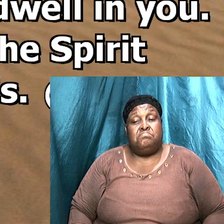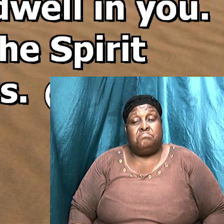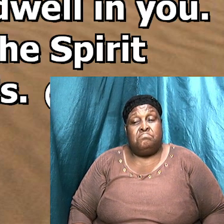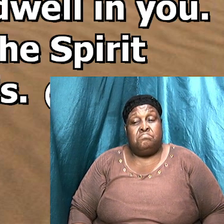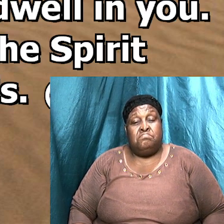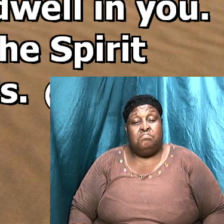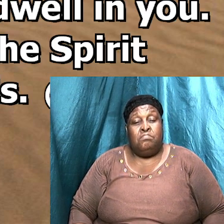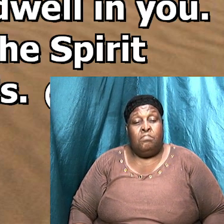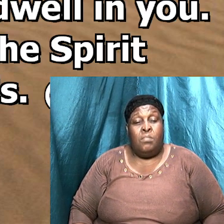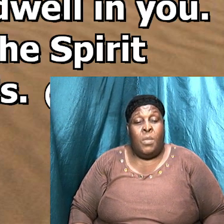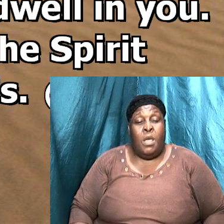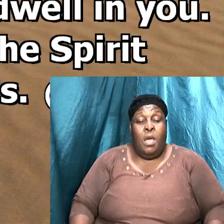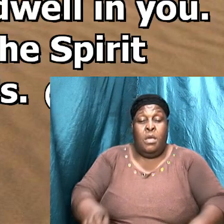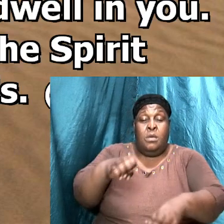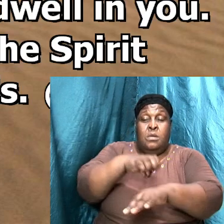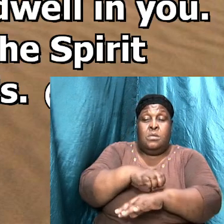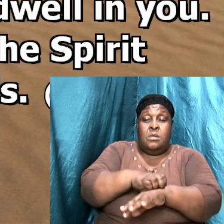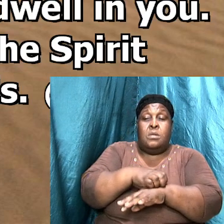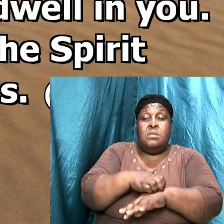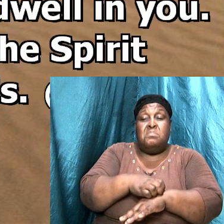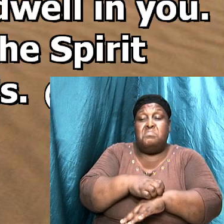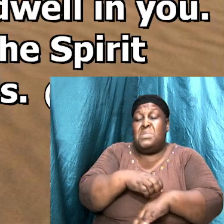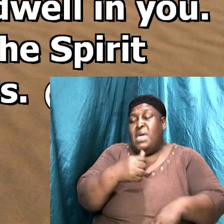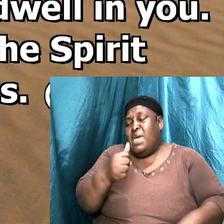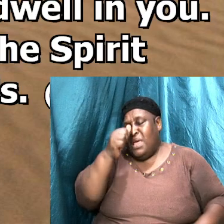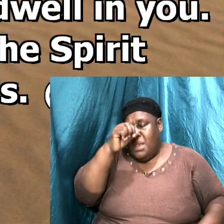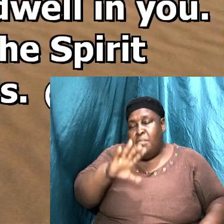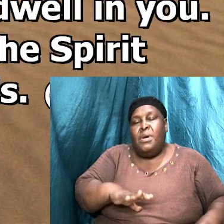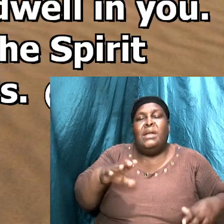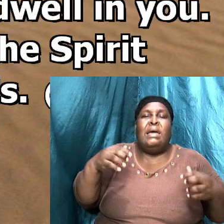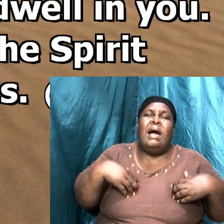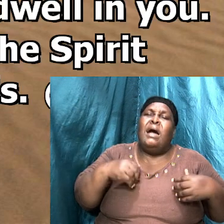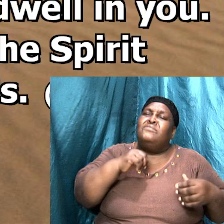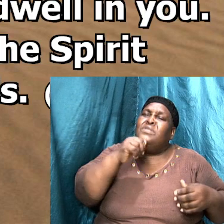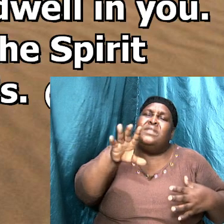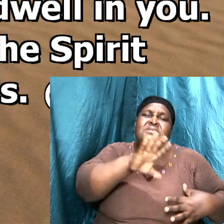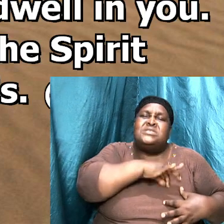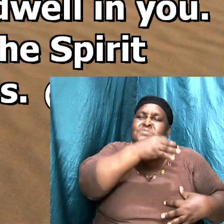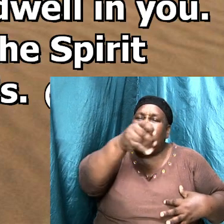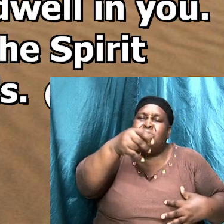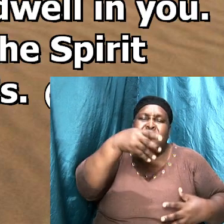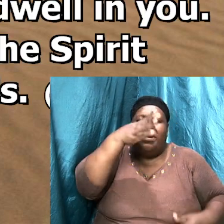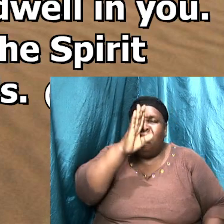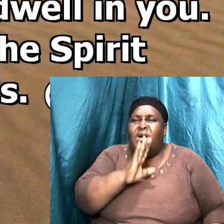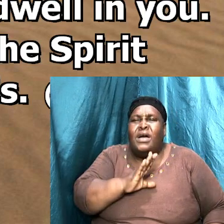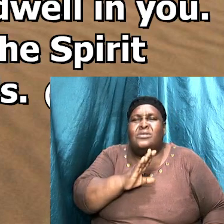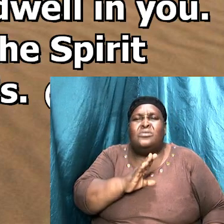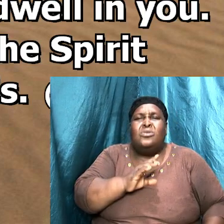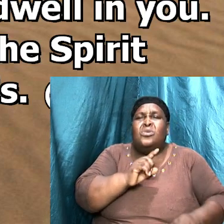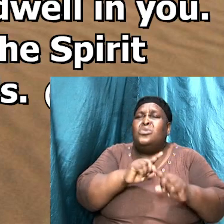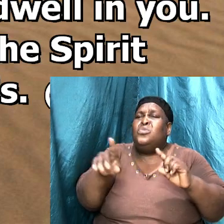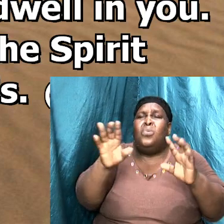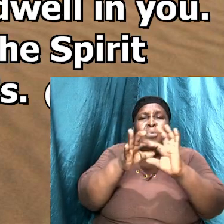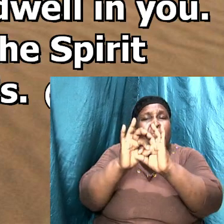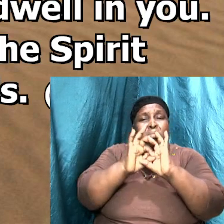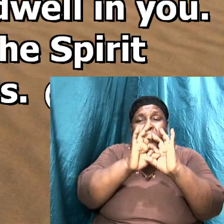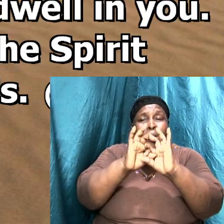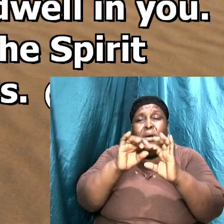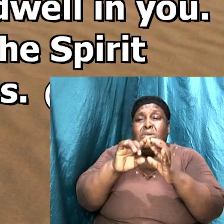The English Standard Version says anyone who does not have the Spirit of Christ does not belong to him.